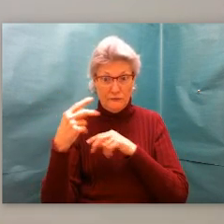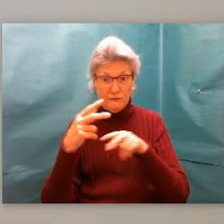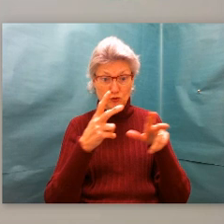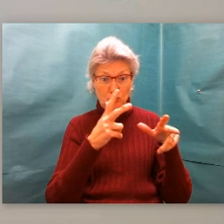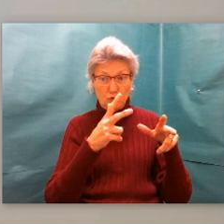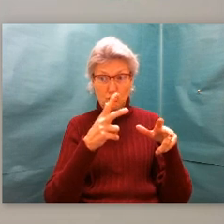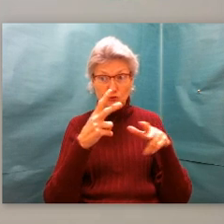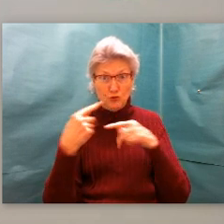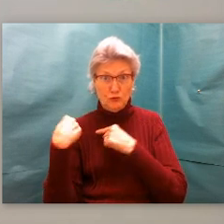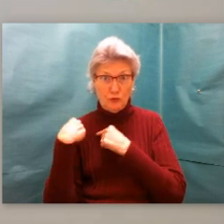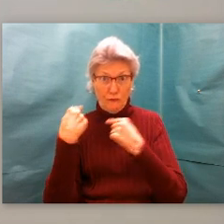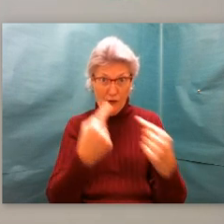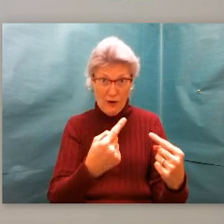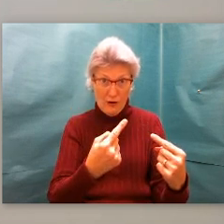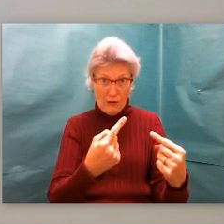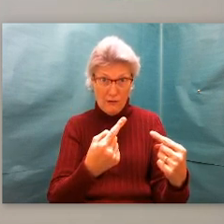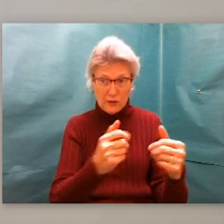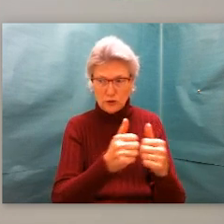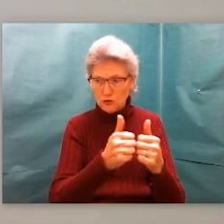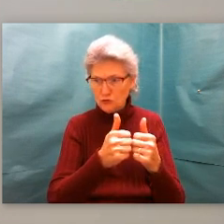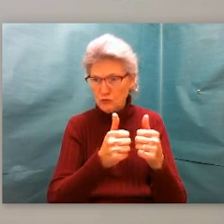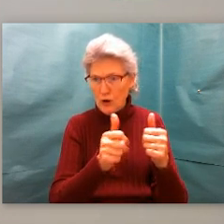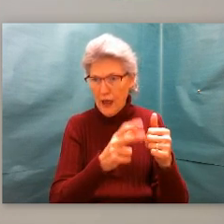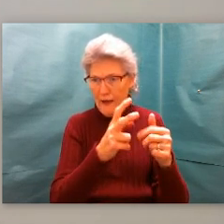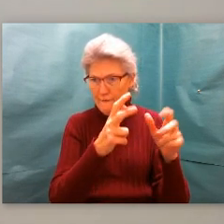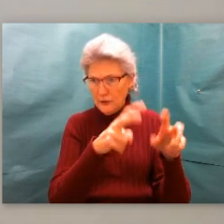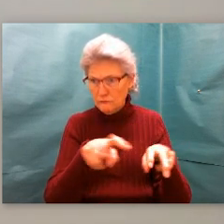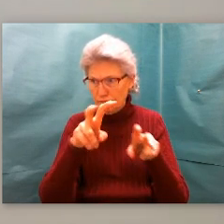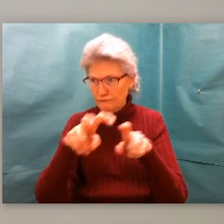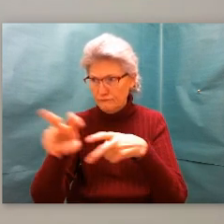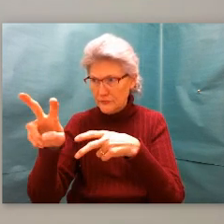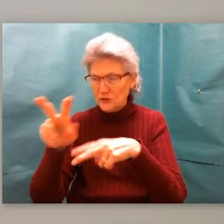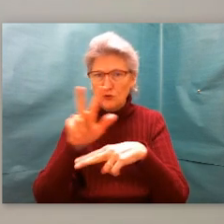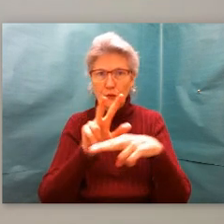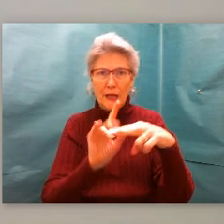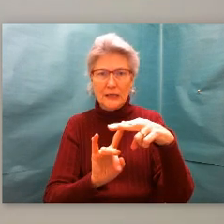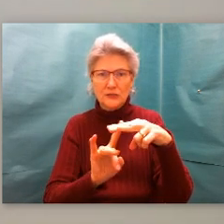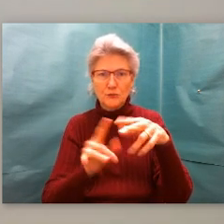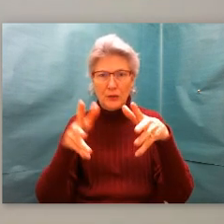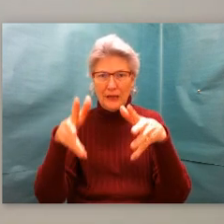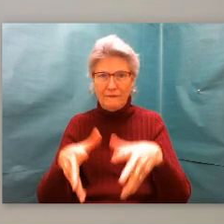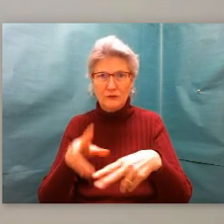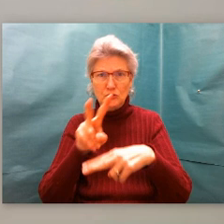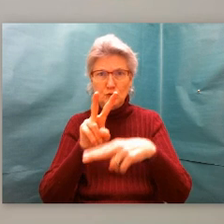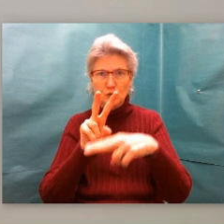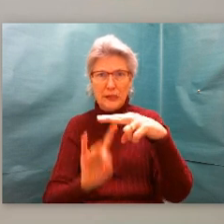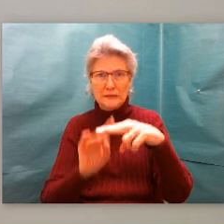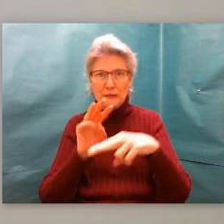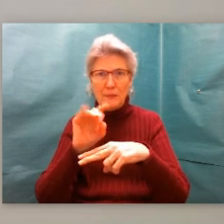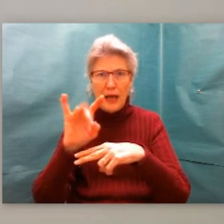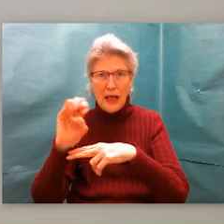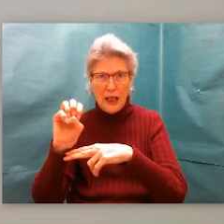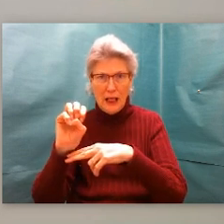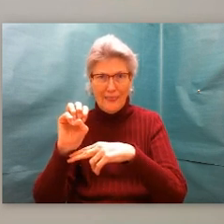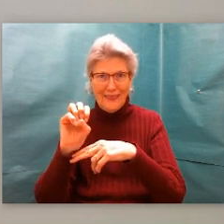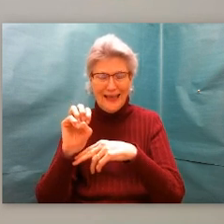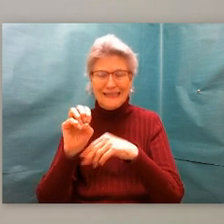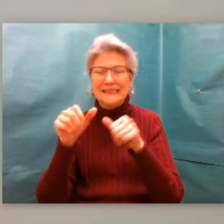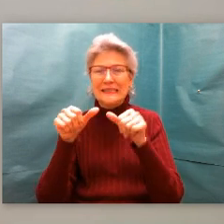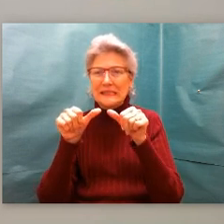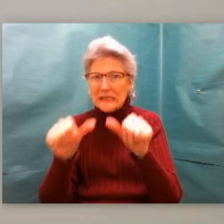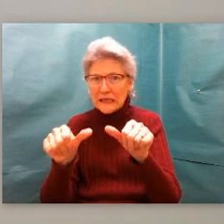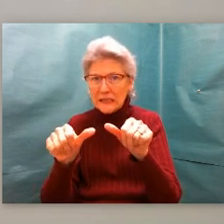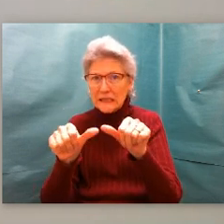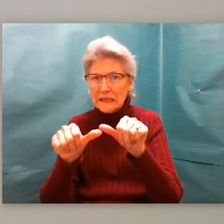was 3/8. And we're found that we're left with 2/8 mile that have yet to